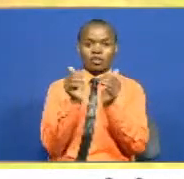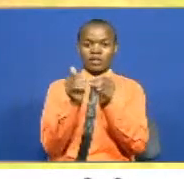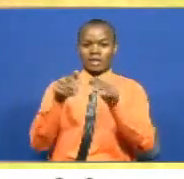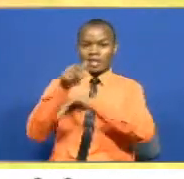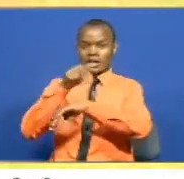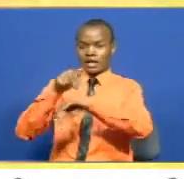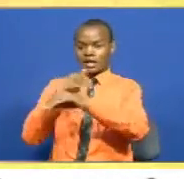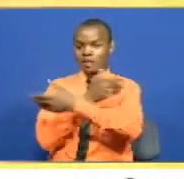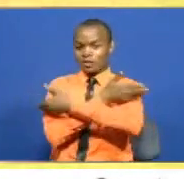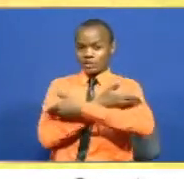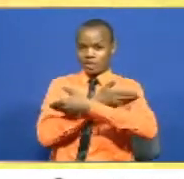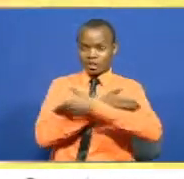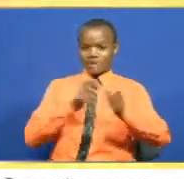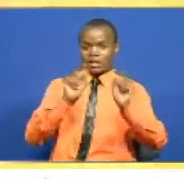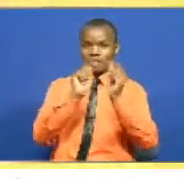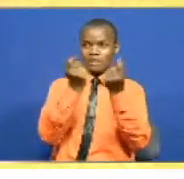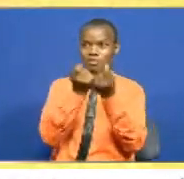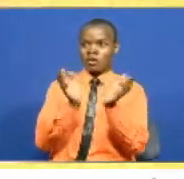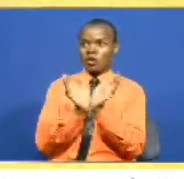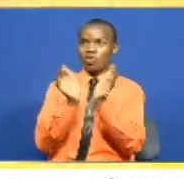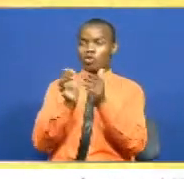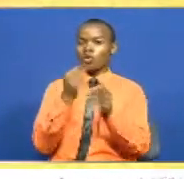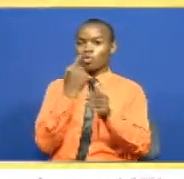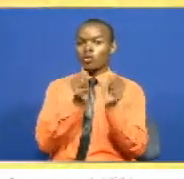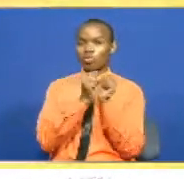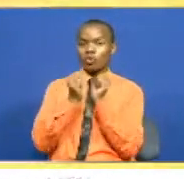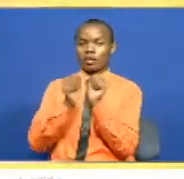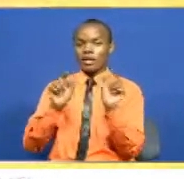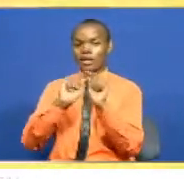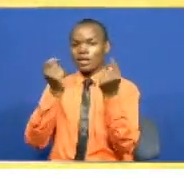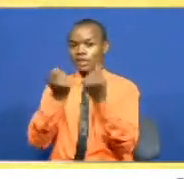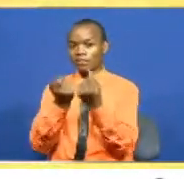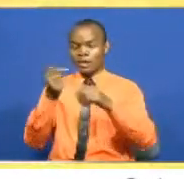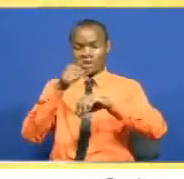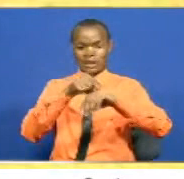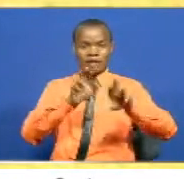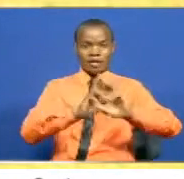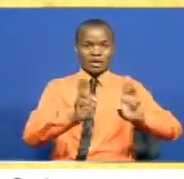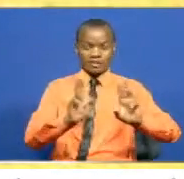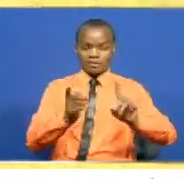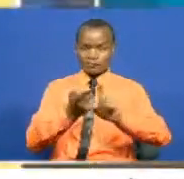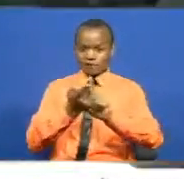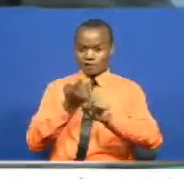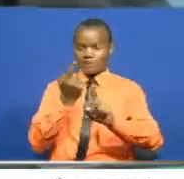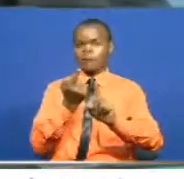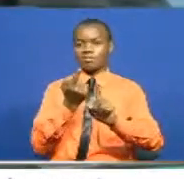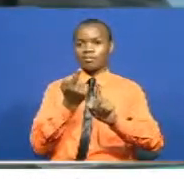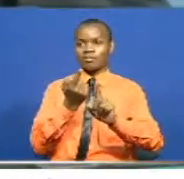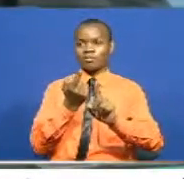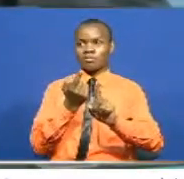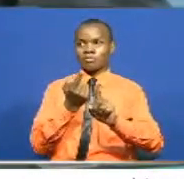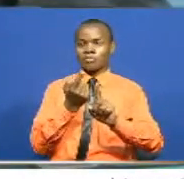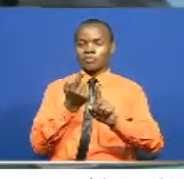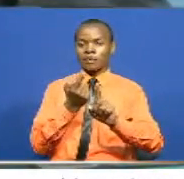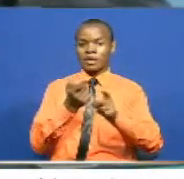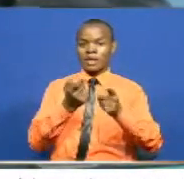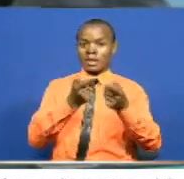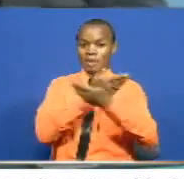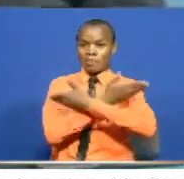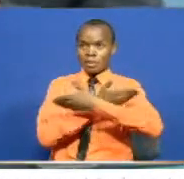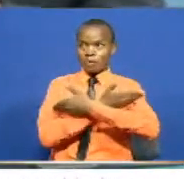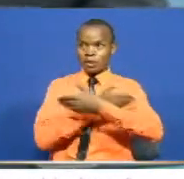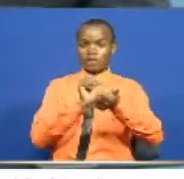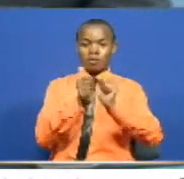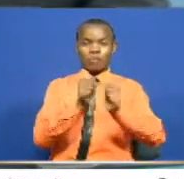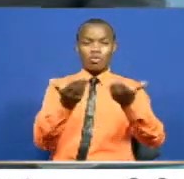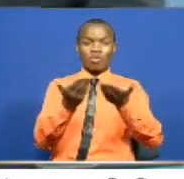National Paralympics team coach, who has been with the team here as it prepares for the first round of qualification of the Paralympic Games that we held